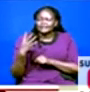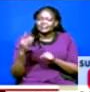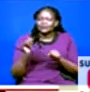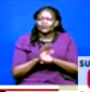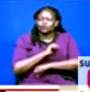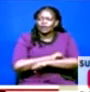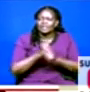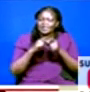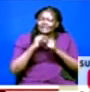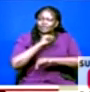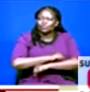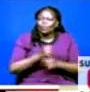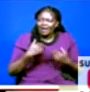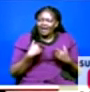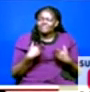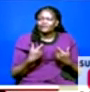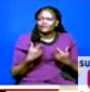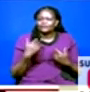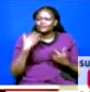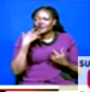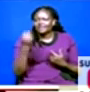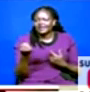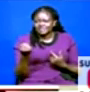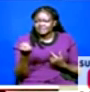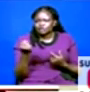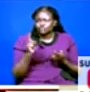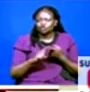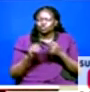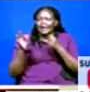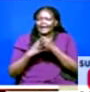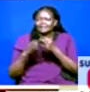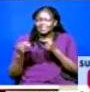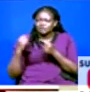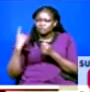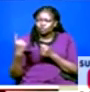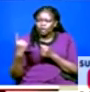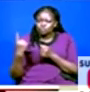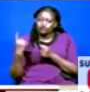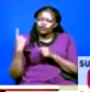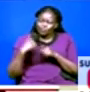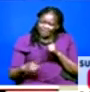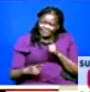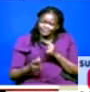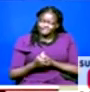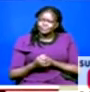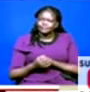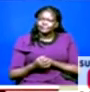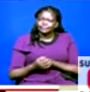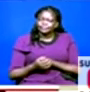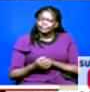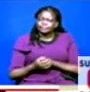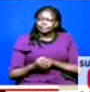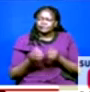in a school, we have 500 to 800 in one form ones, to say, for example. Yeah.